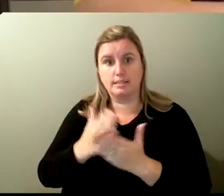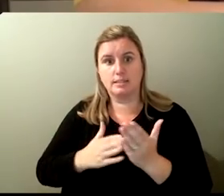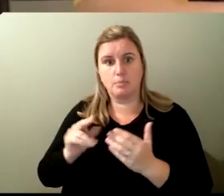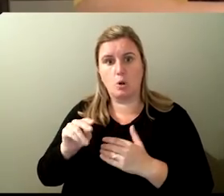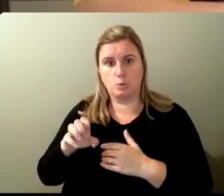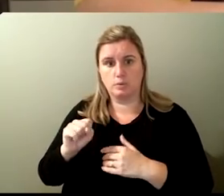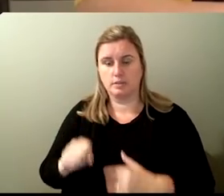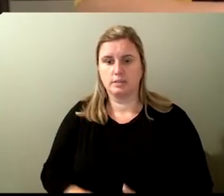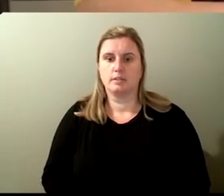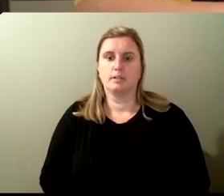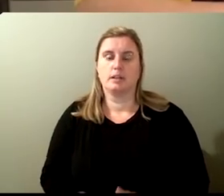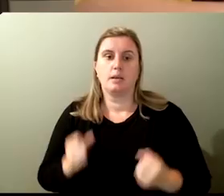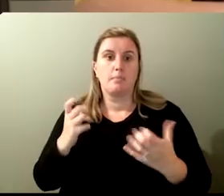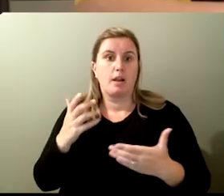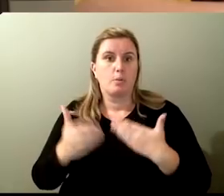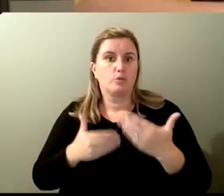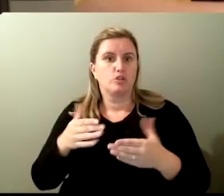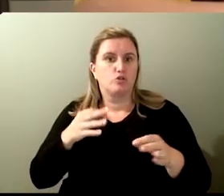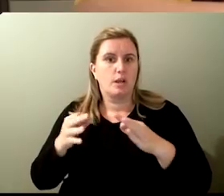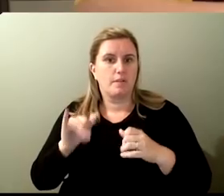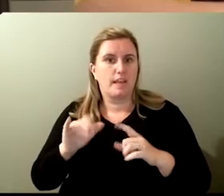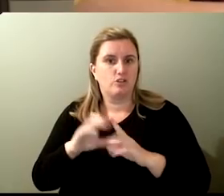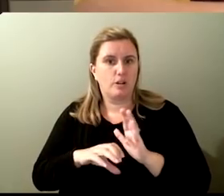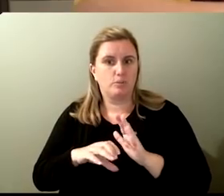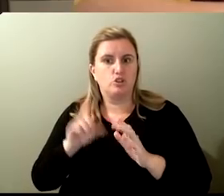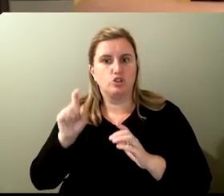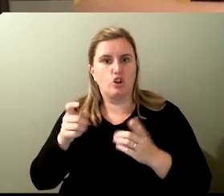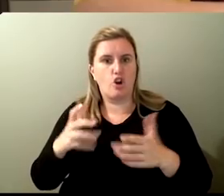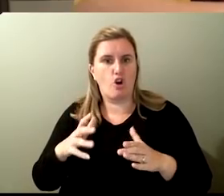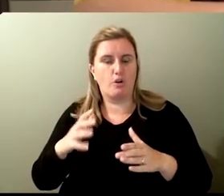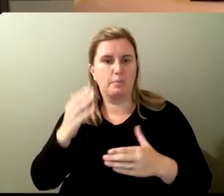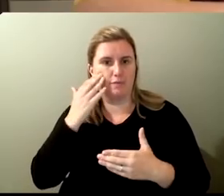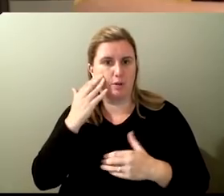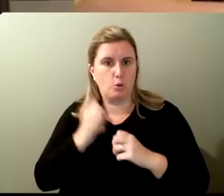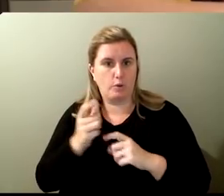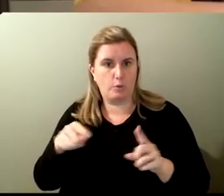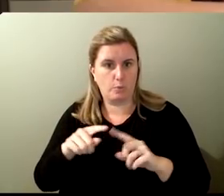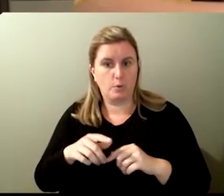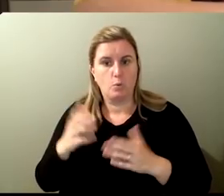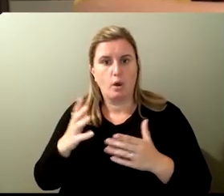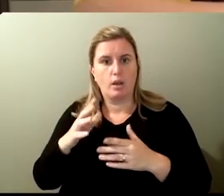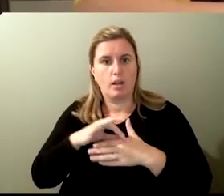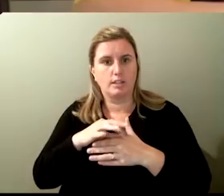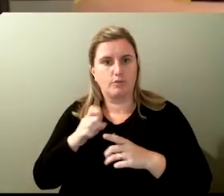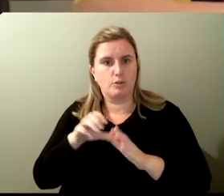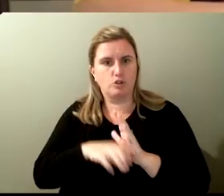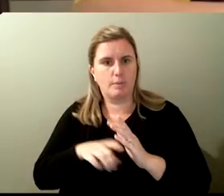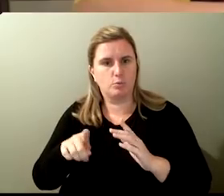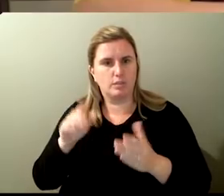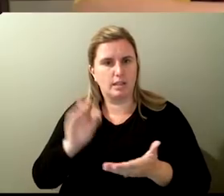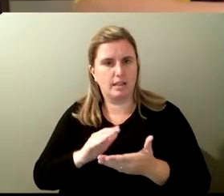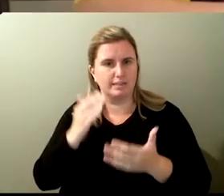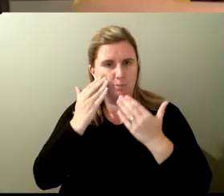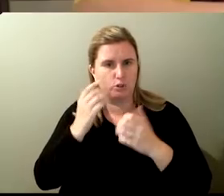Good. Many of the procedures described in that chapter should already be familiar with you. What content from the chapter was less familiar to